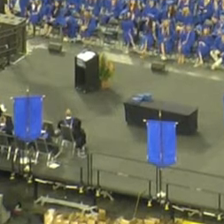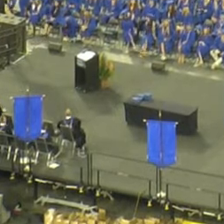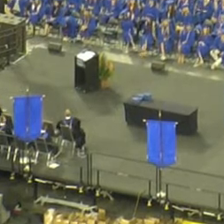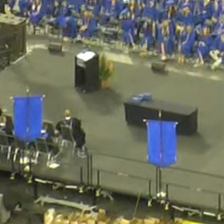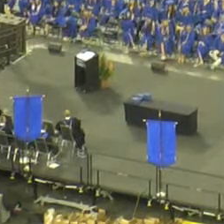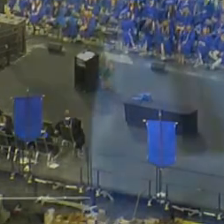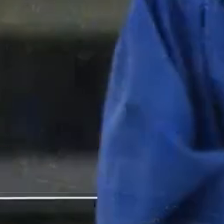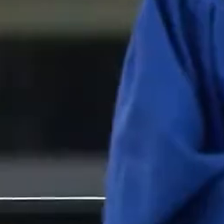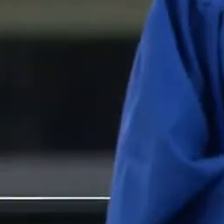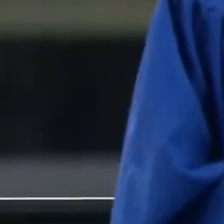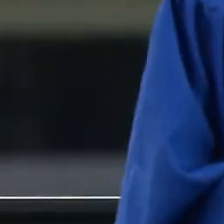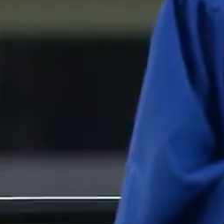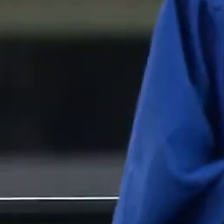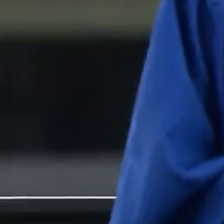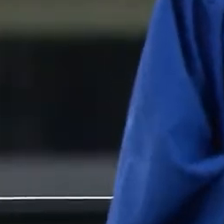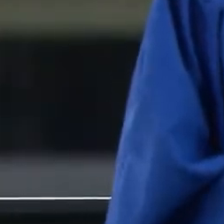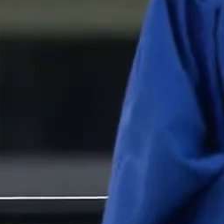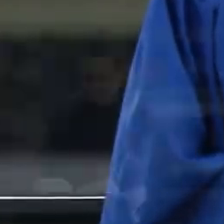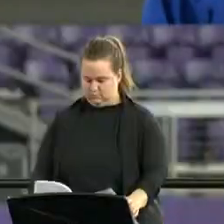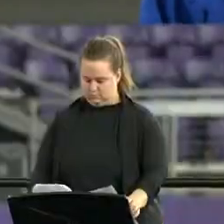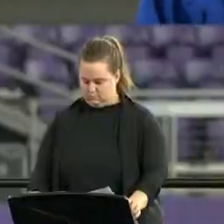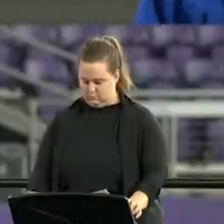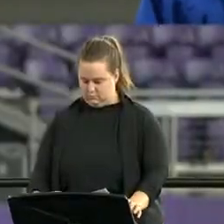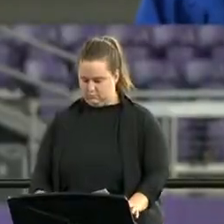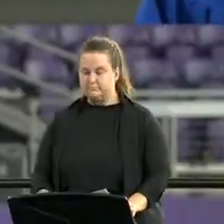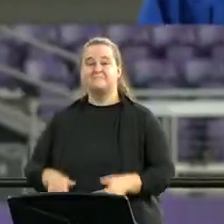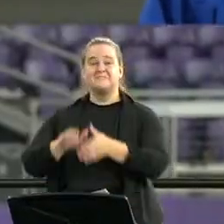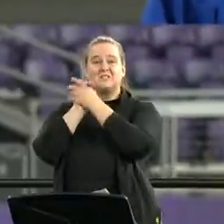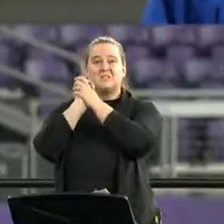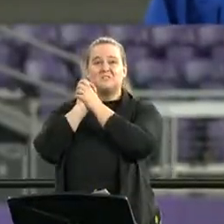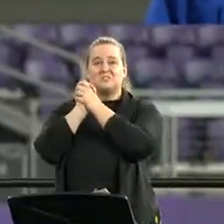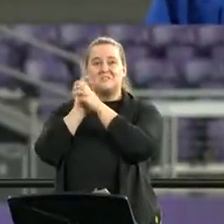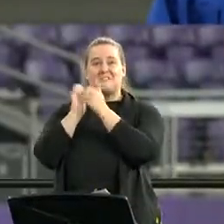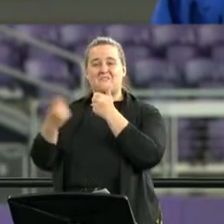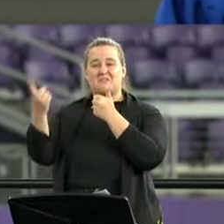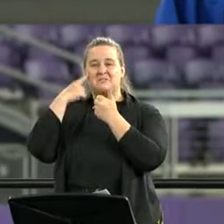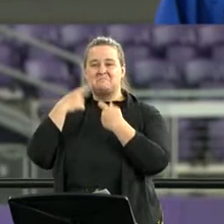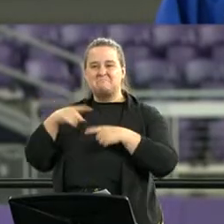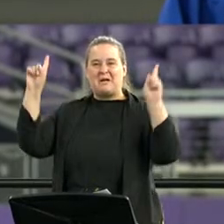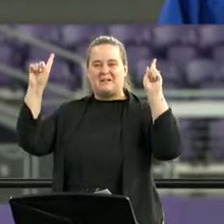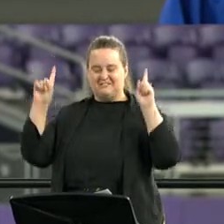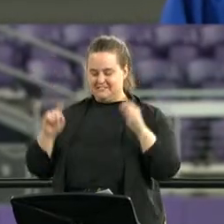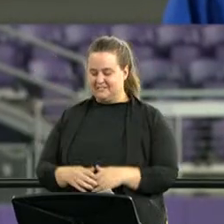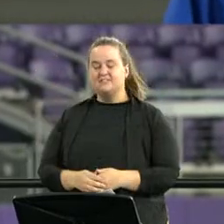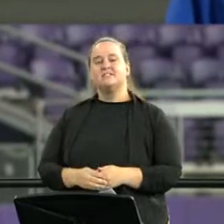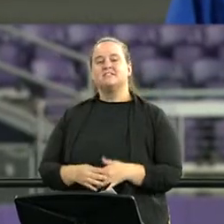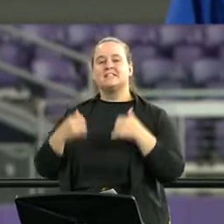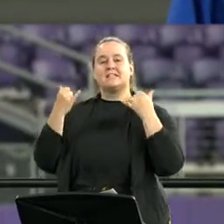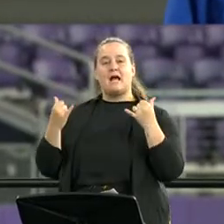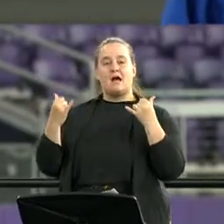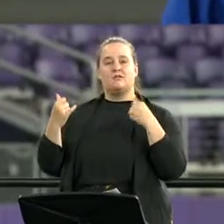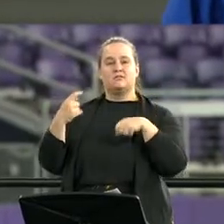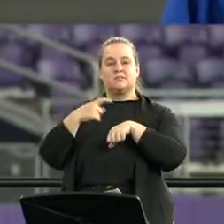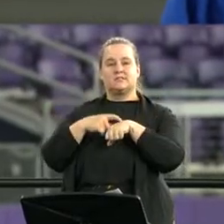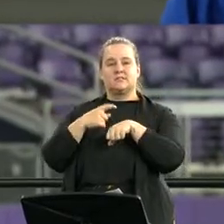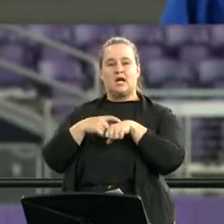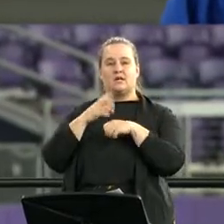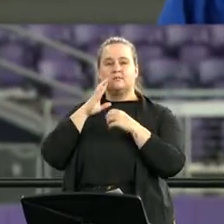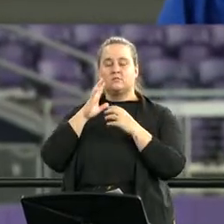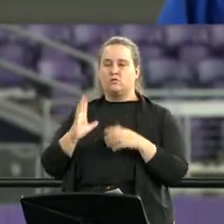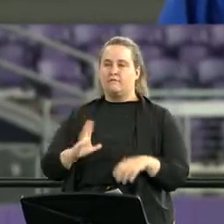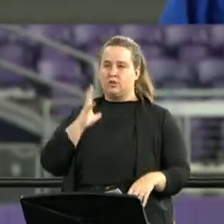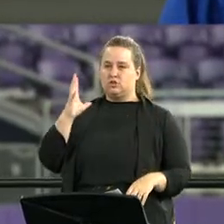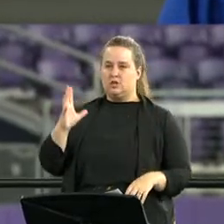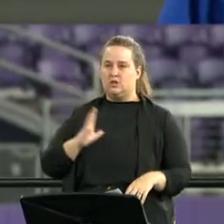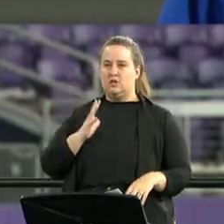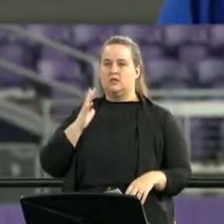gonna get on that stool there. Congratulations, everyone. We've made it. It is now time to ceremoniously move